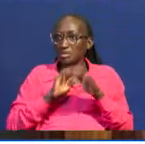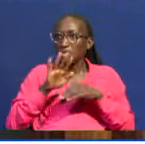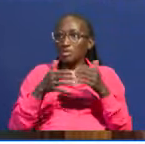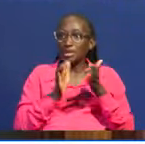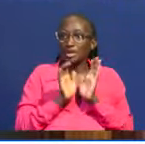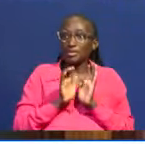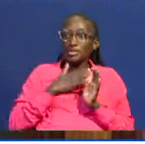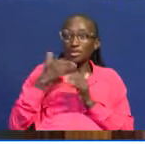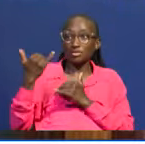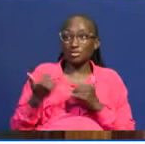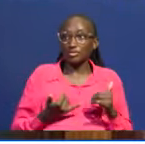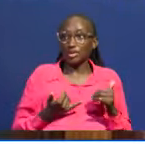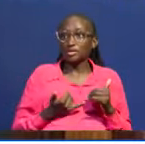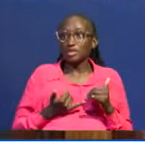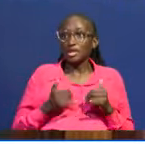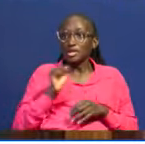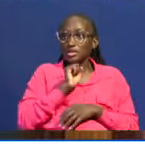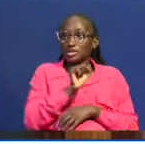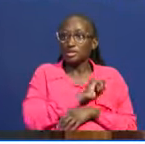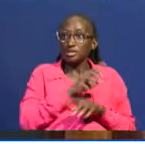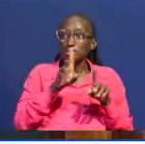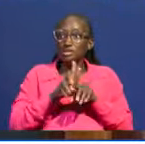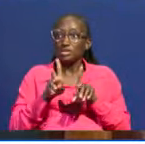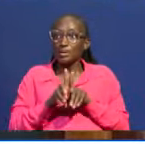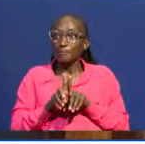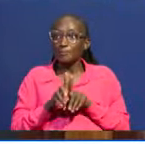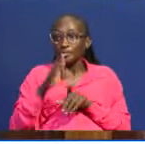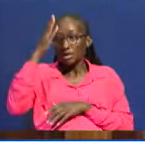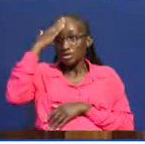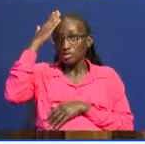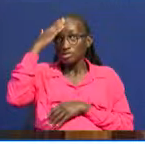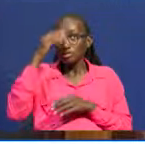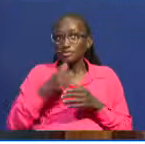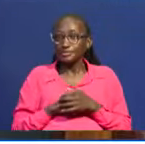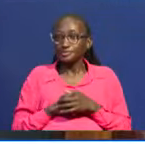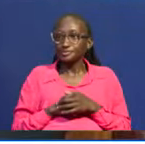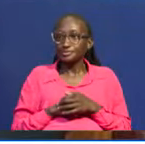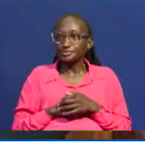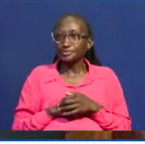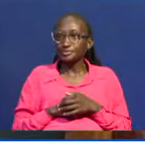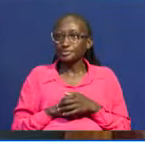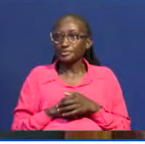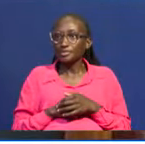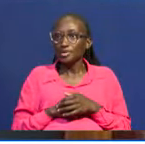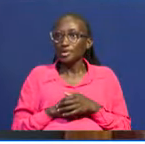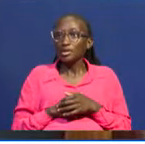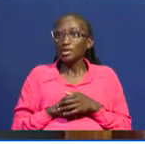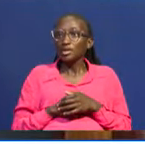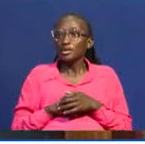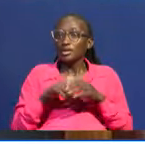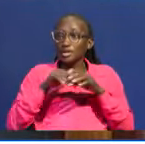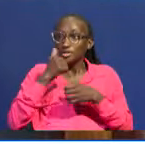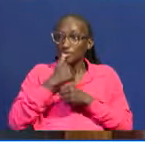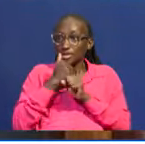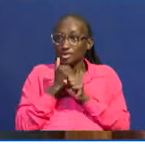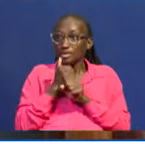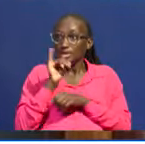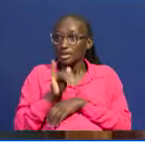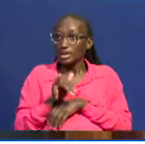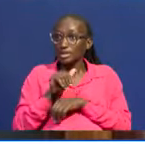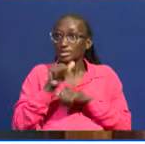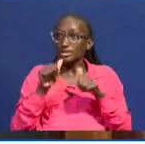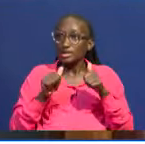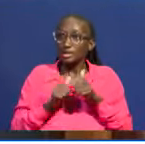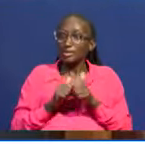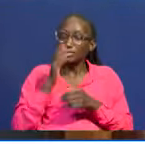invite members of this Senate to also know that in doing this, it is not just